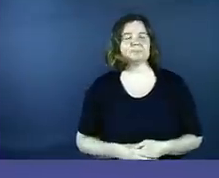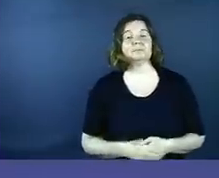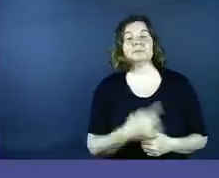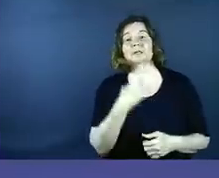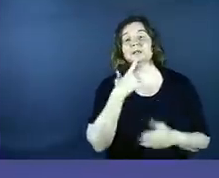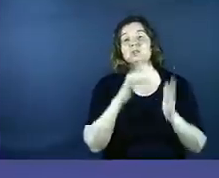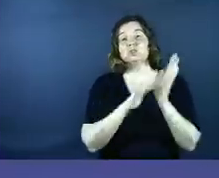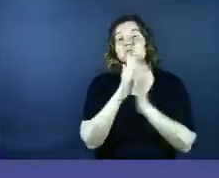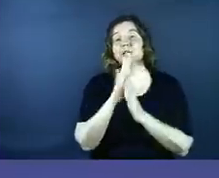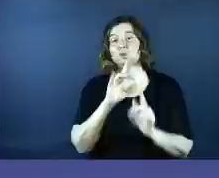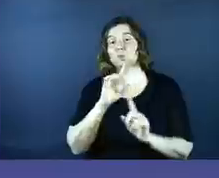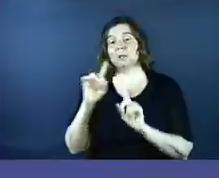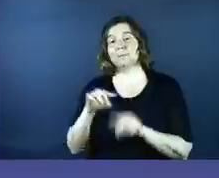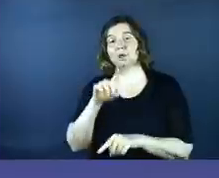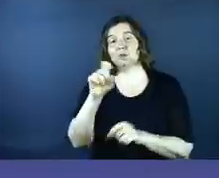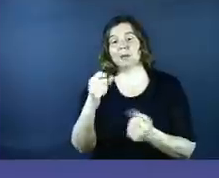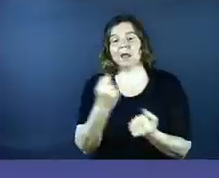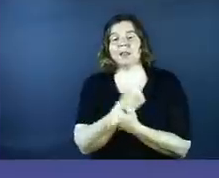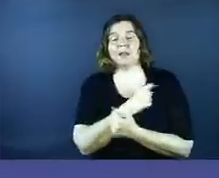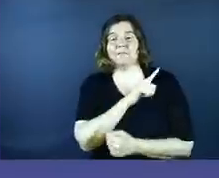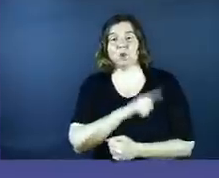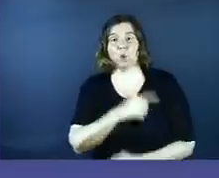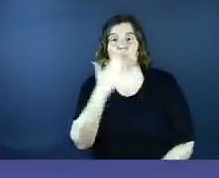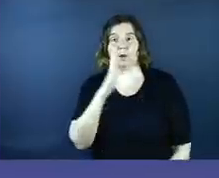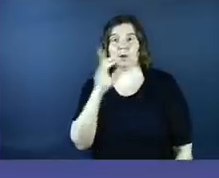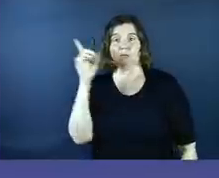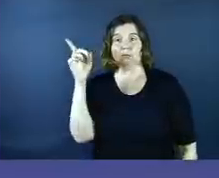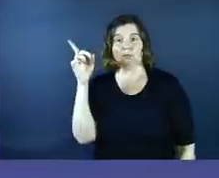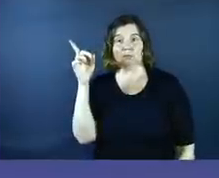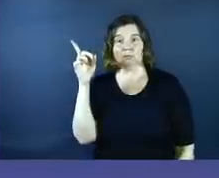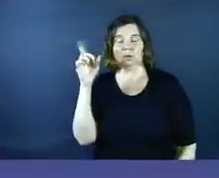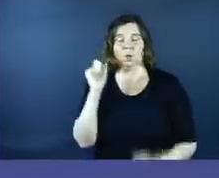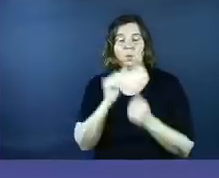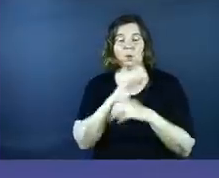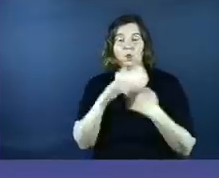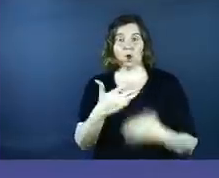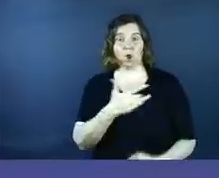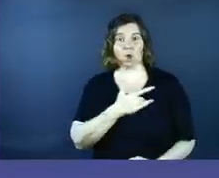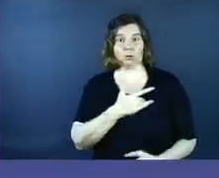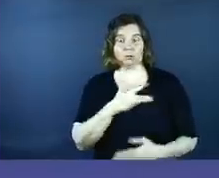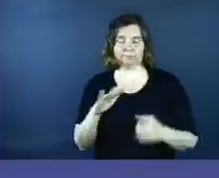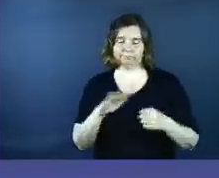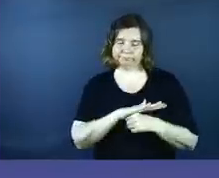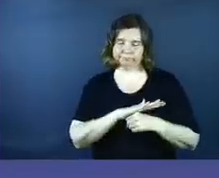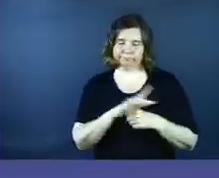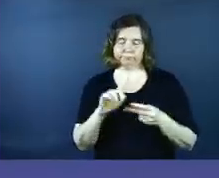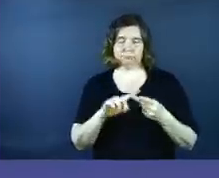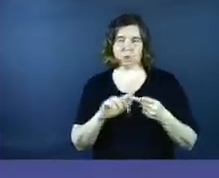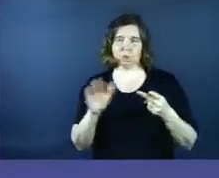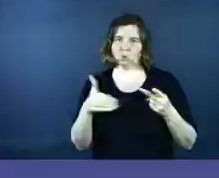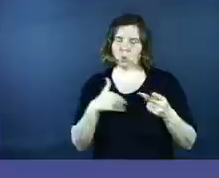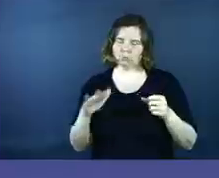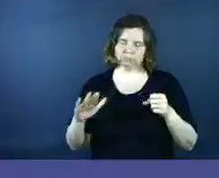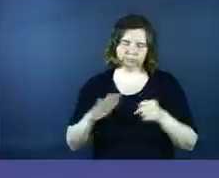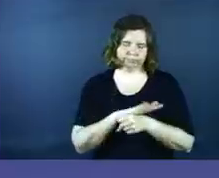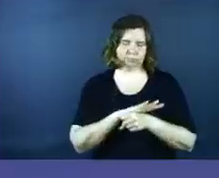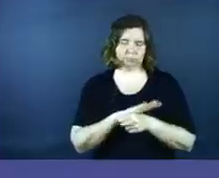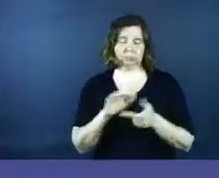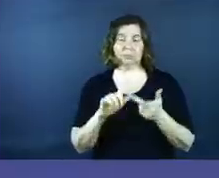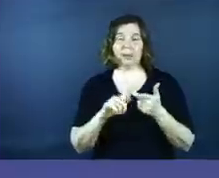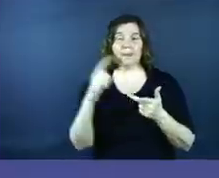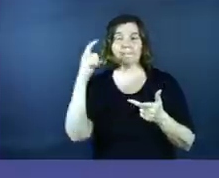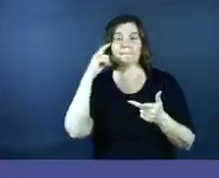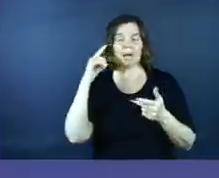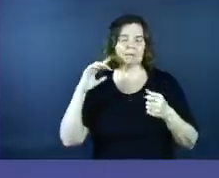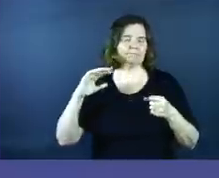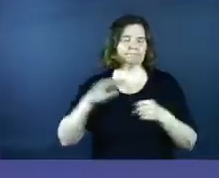says, Jesus replied, "You must love the Lord your God with all your heart and all your soul and all your